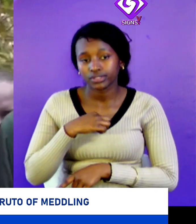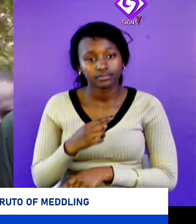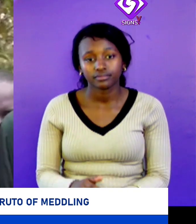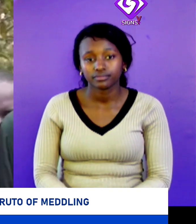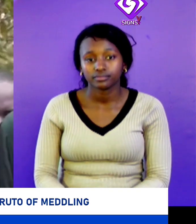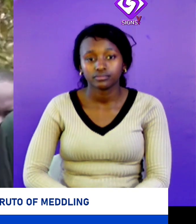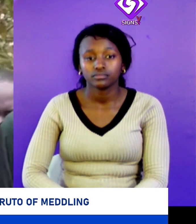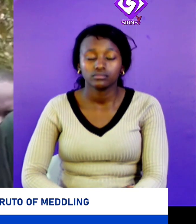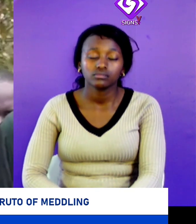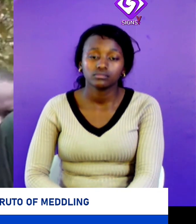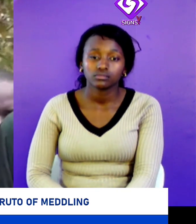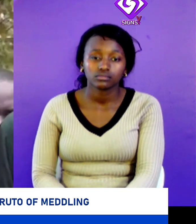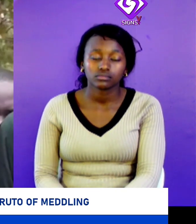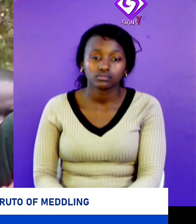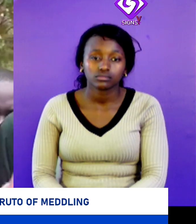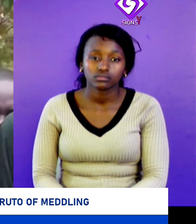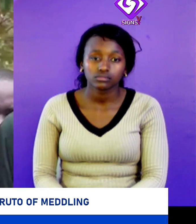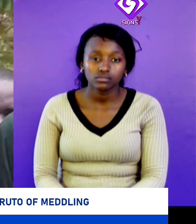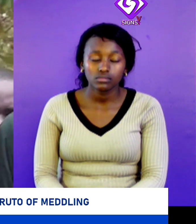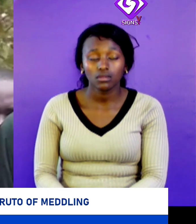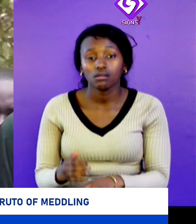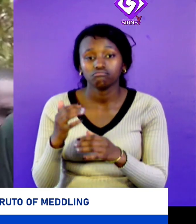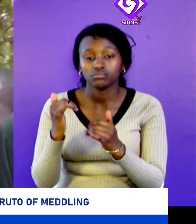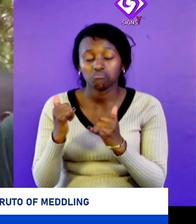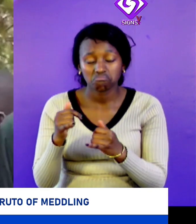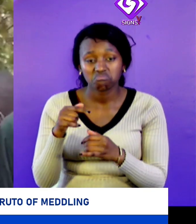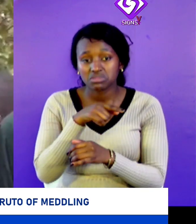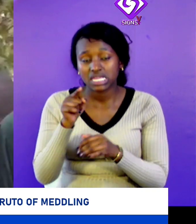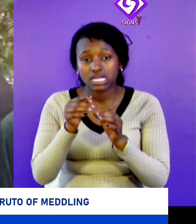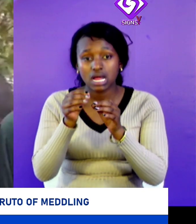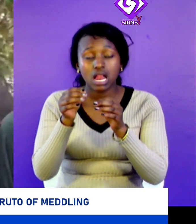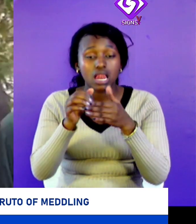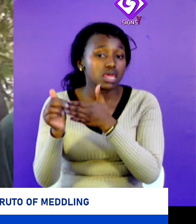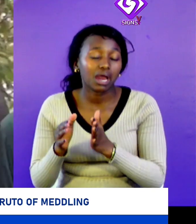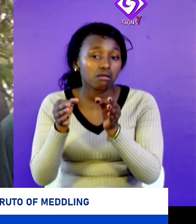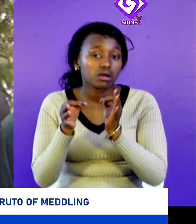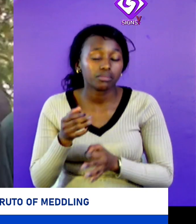suffered because of a lack of accountable leadership within the higher echelons of